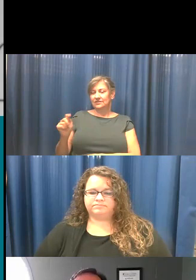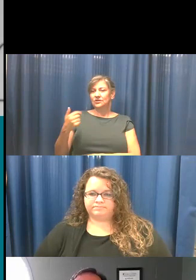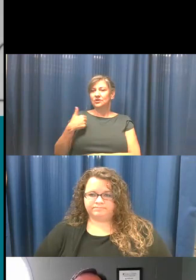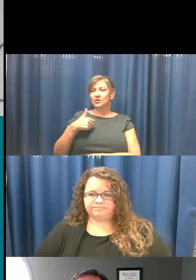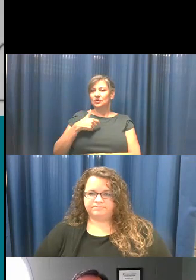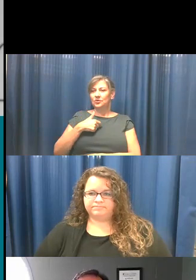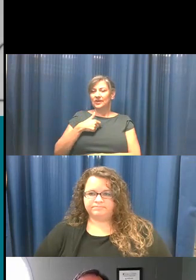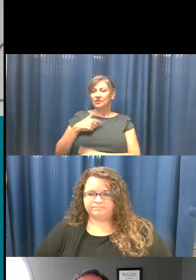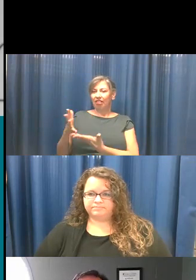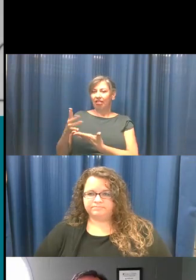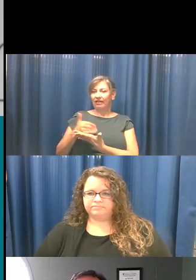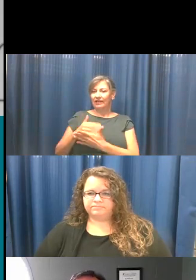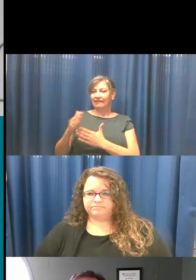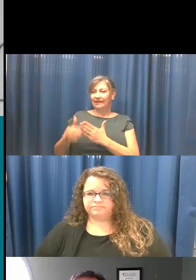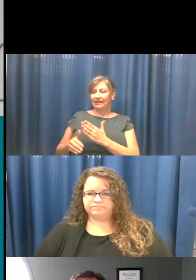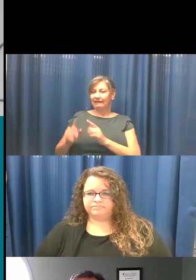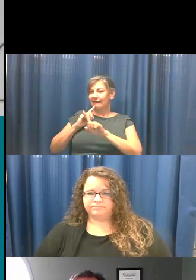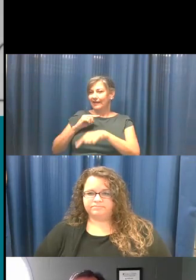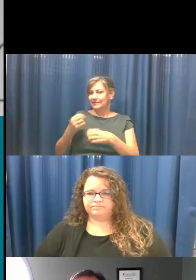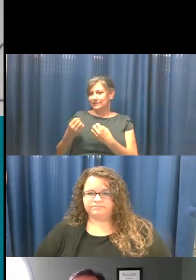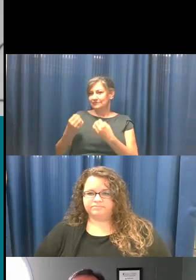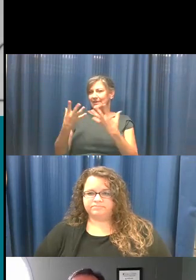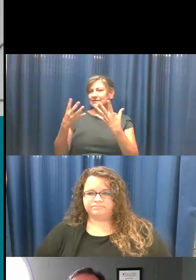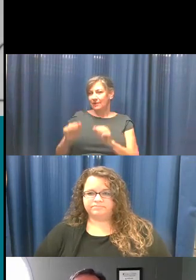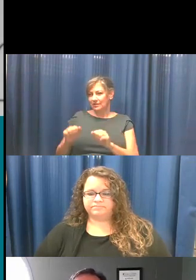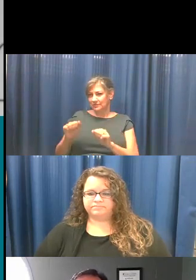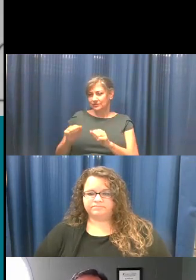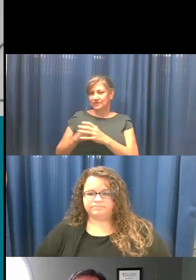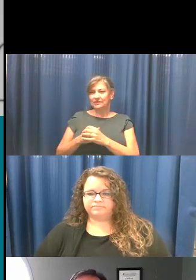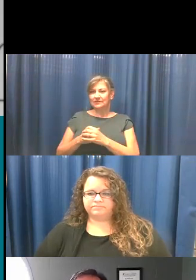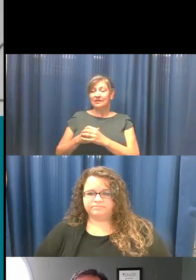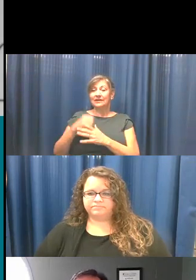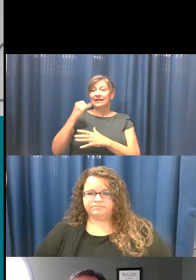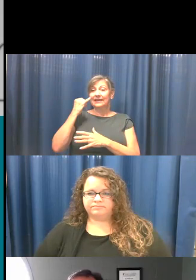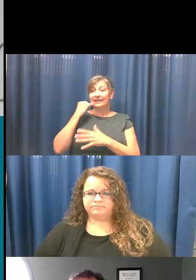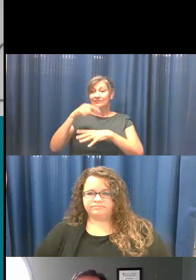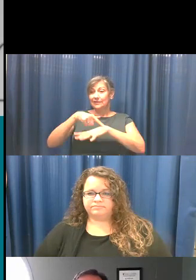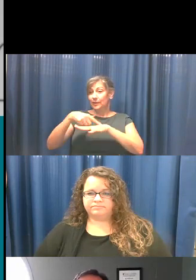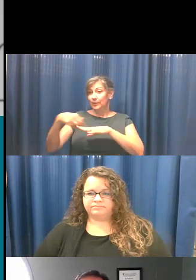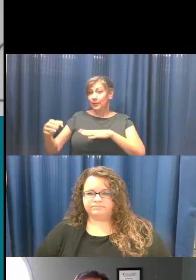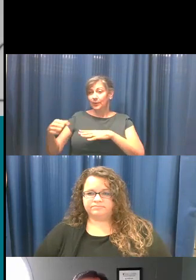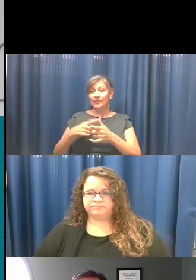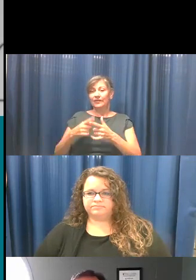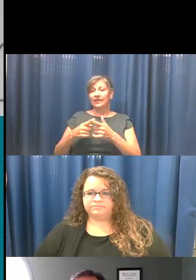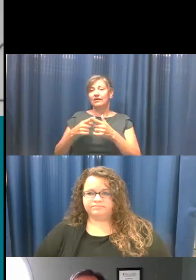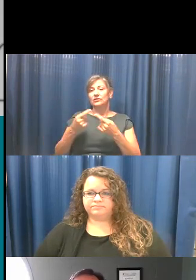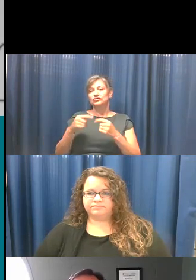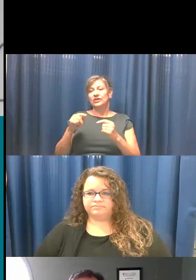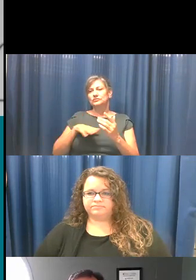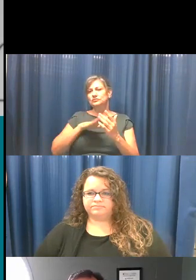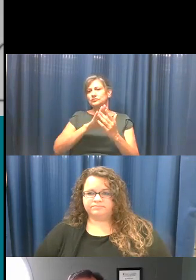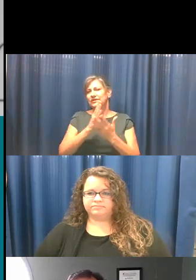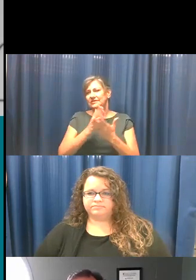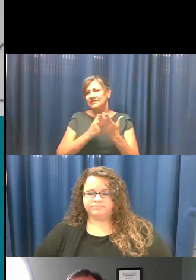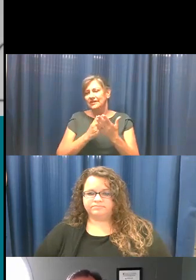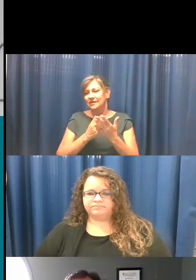collect those at the end. I'll answer as many as I can at the end. And if we run out of time, then I'll try to address some of those through